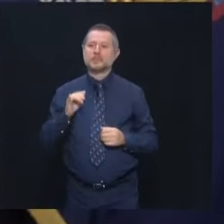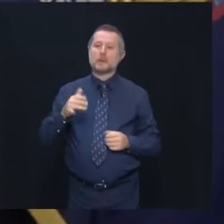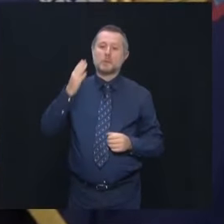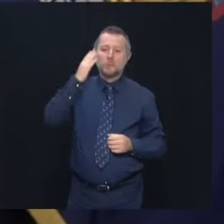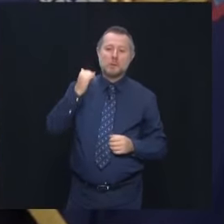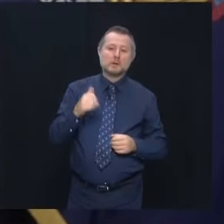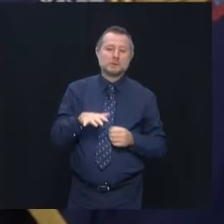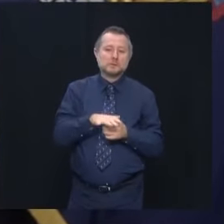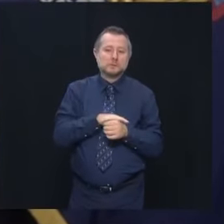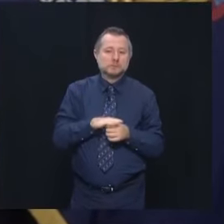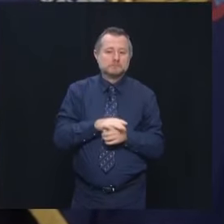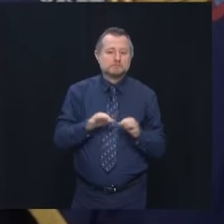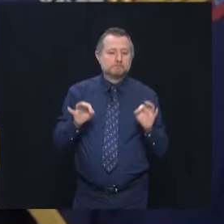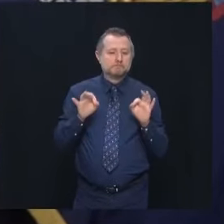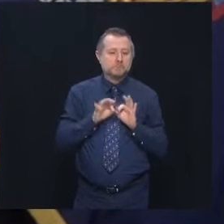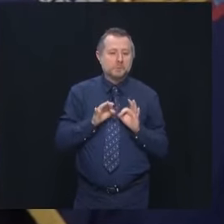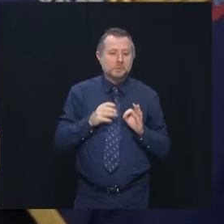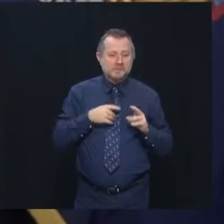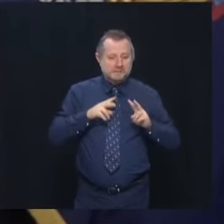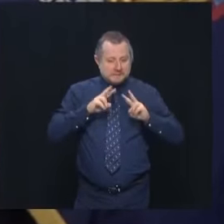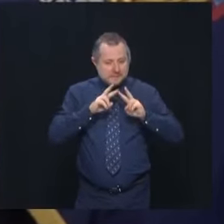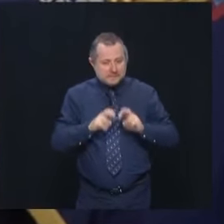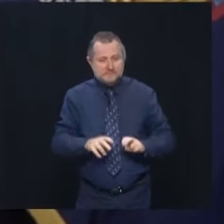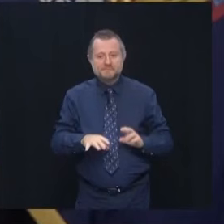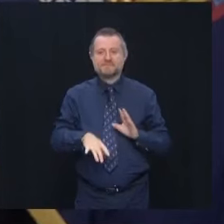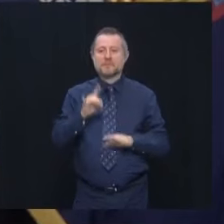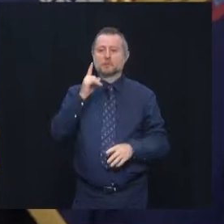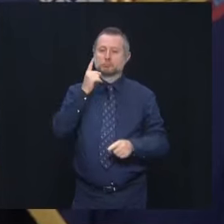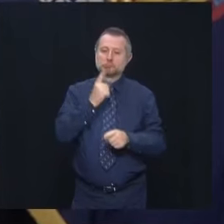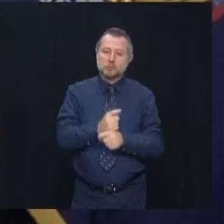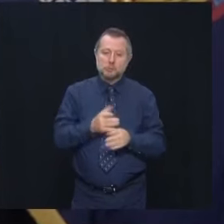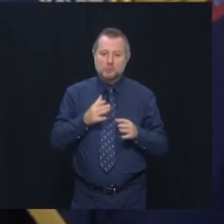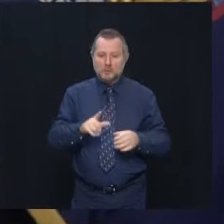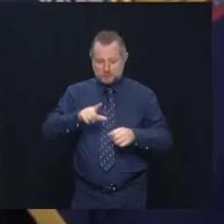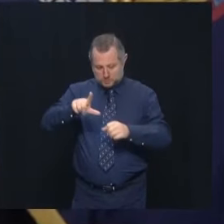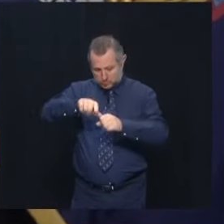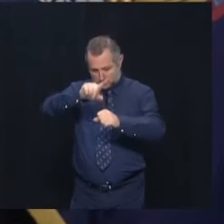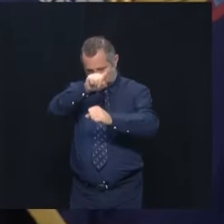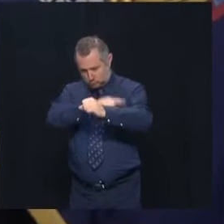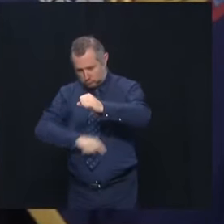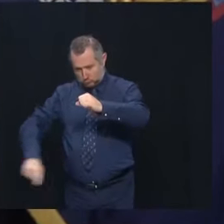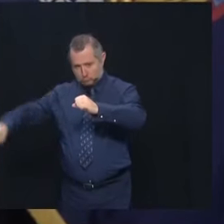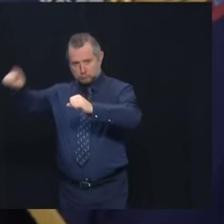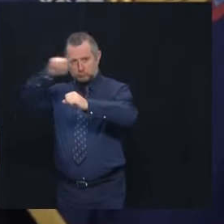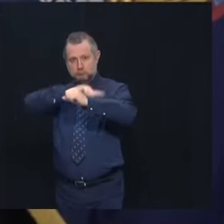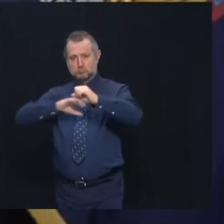geographic template is very important. This has never been done before.